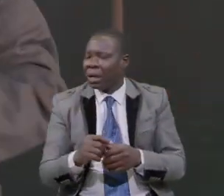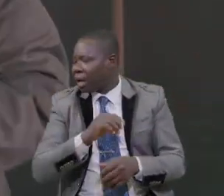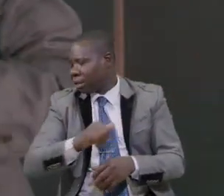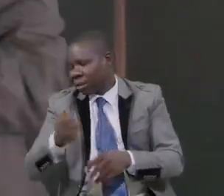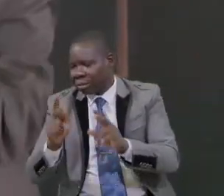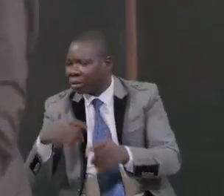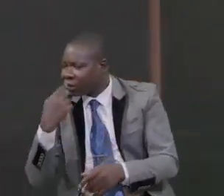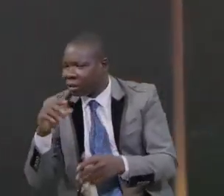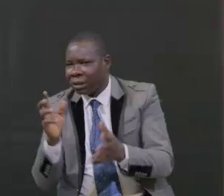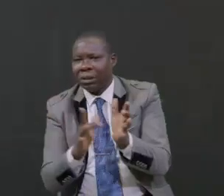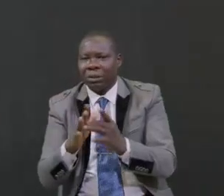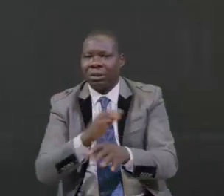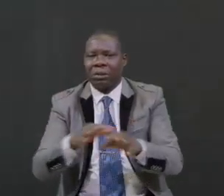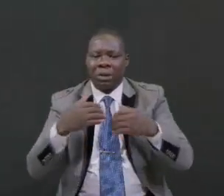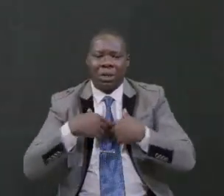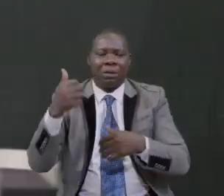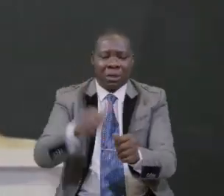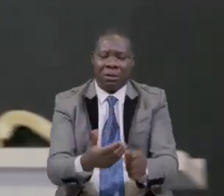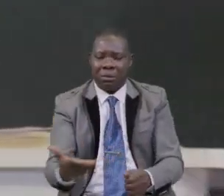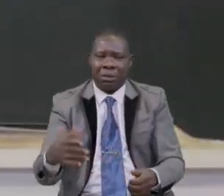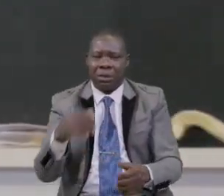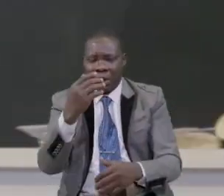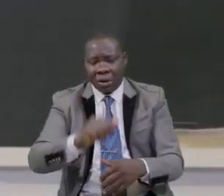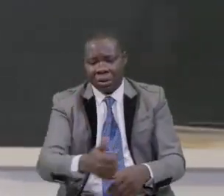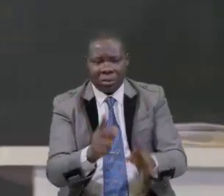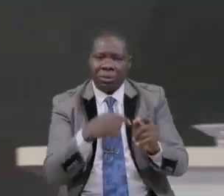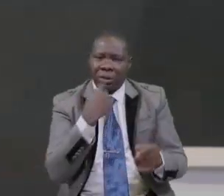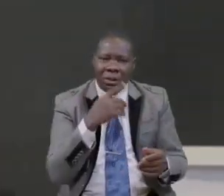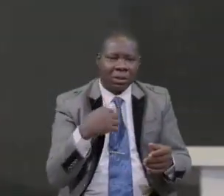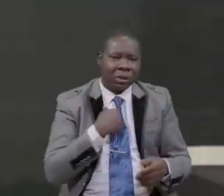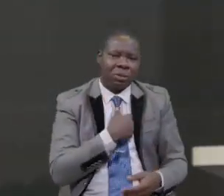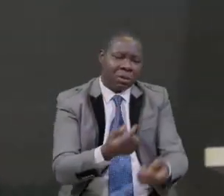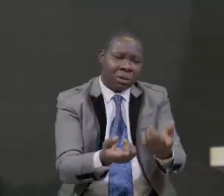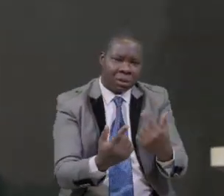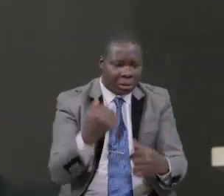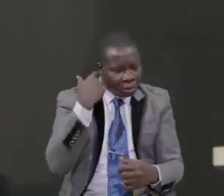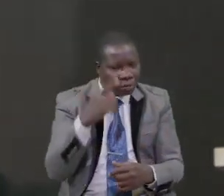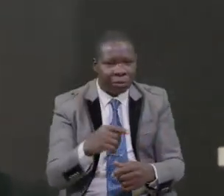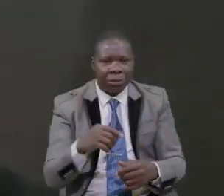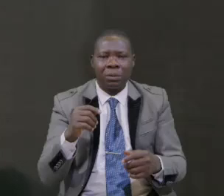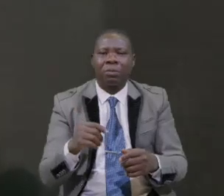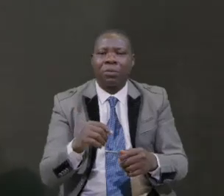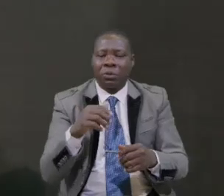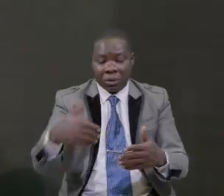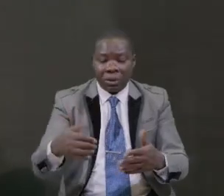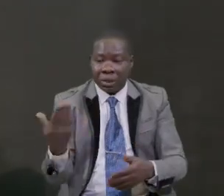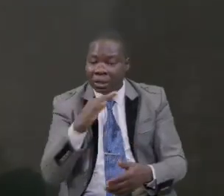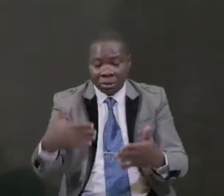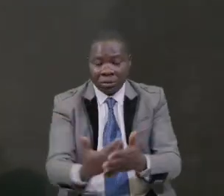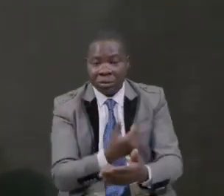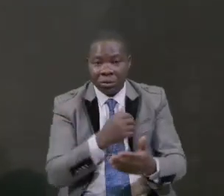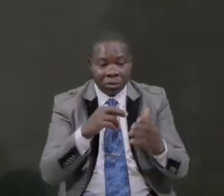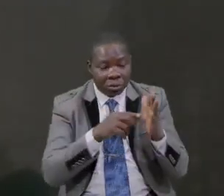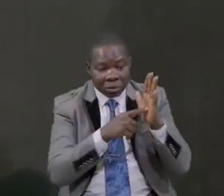have everything. Some other people are saying now we come for, there's a new revelation. They have discovered that they can have a